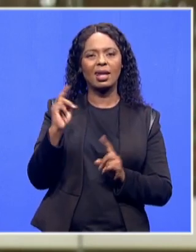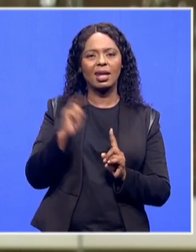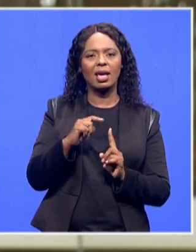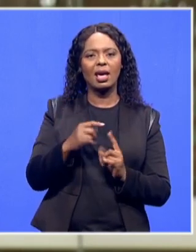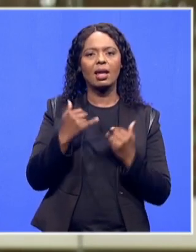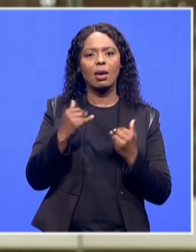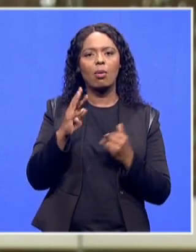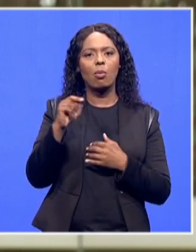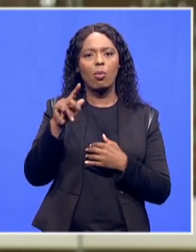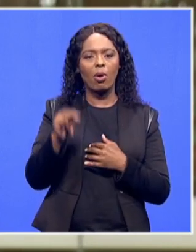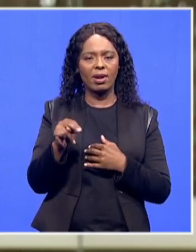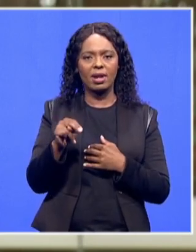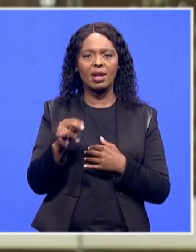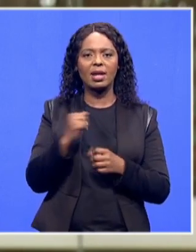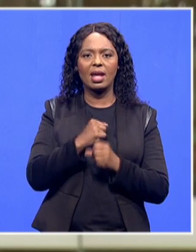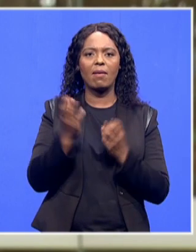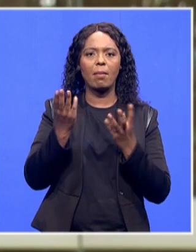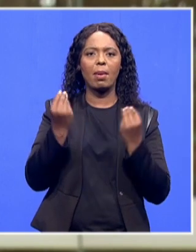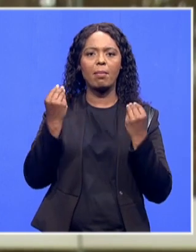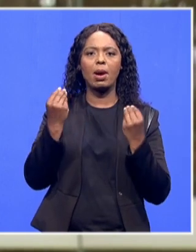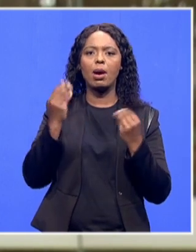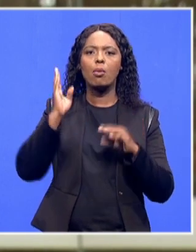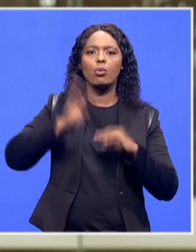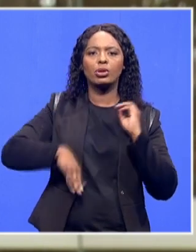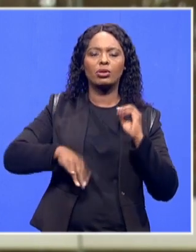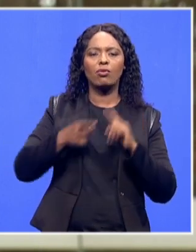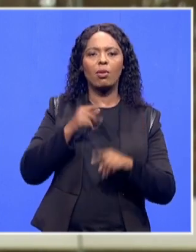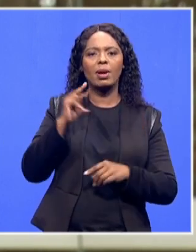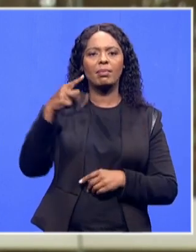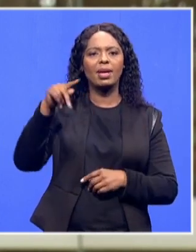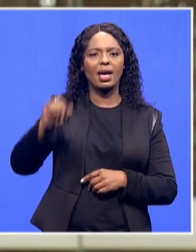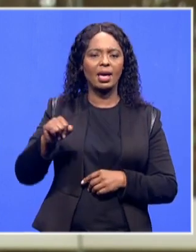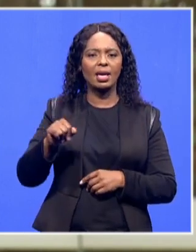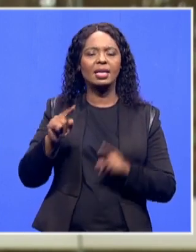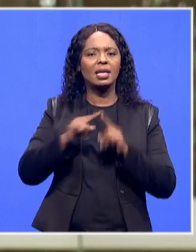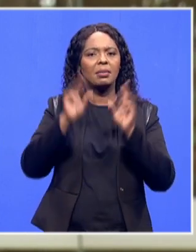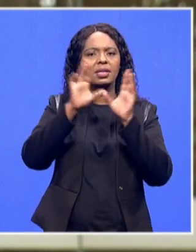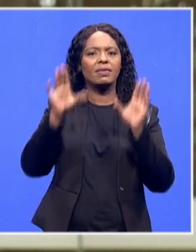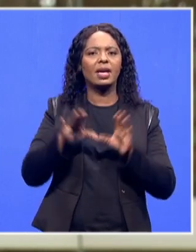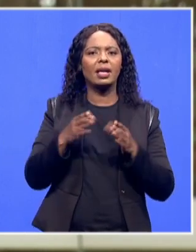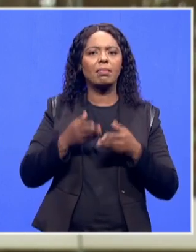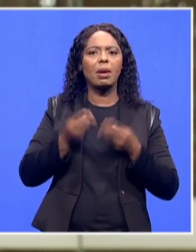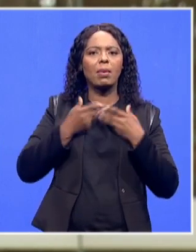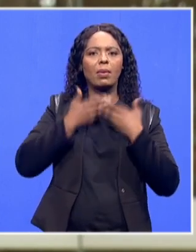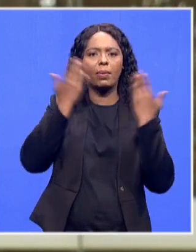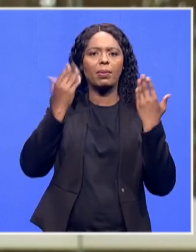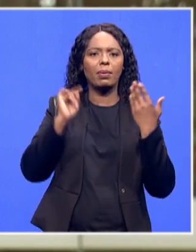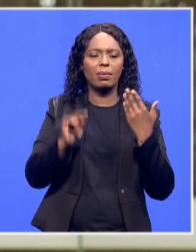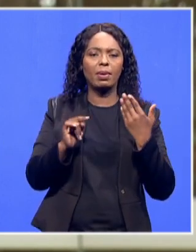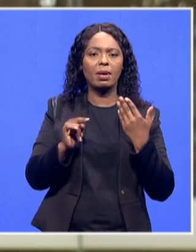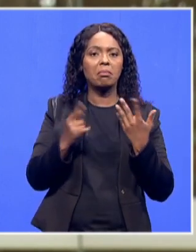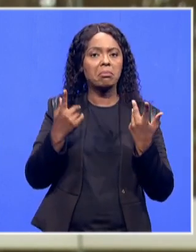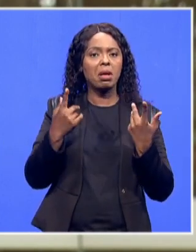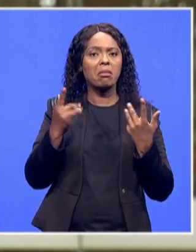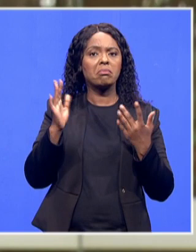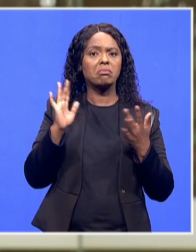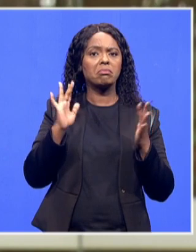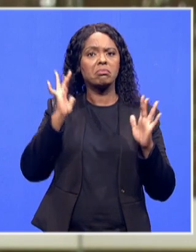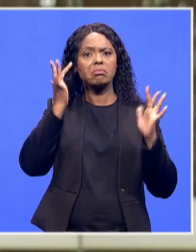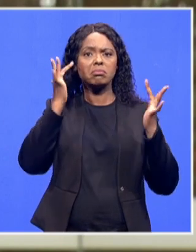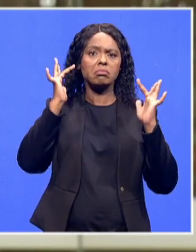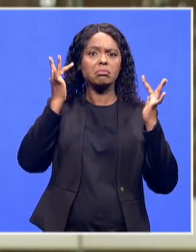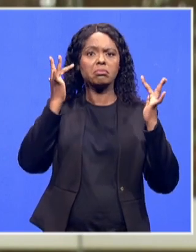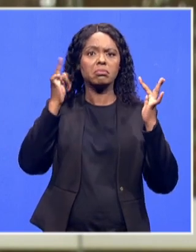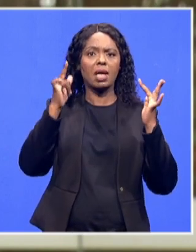prosecute from the NPA, and she does not have that certificate in hand, and that's basically a hanging cloud over her